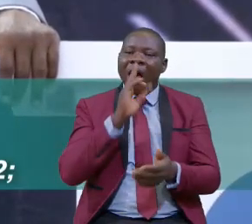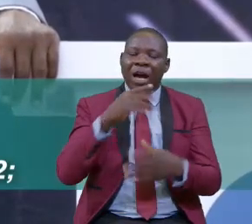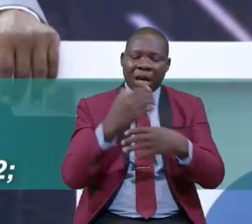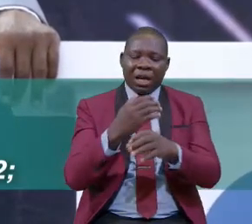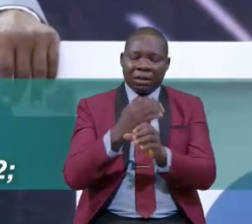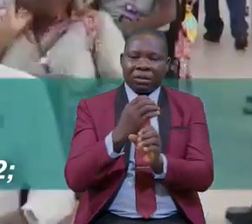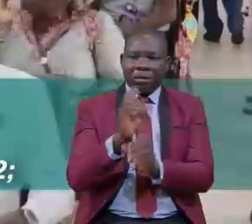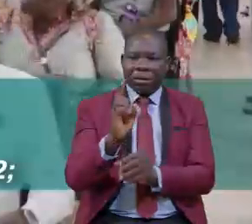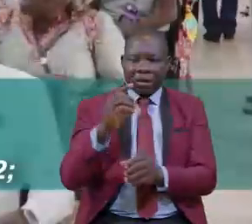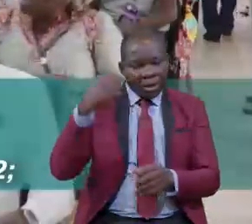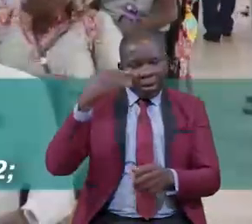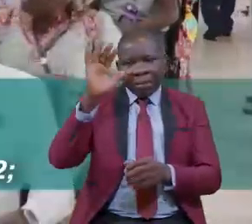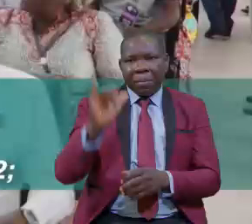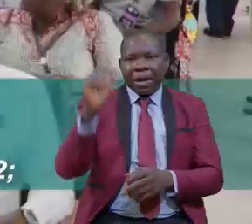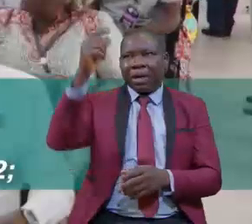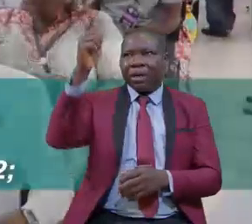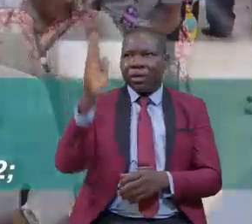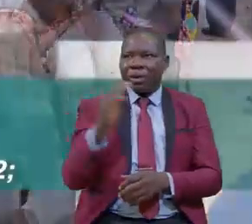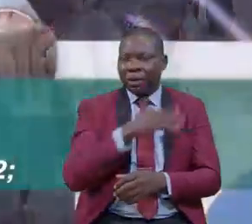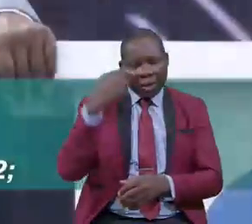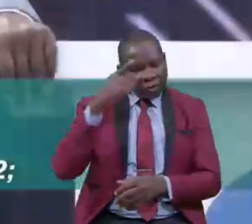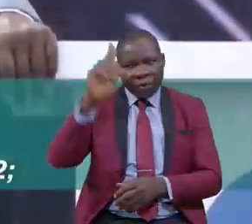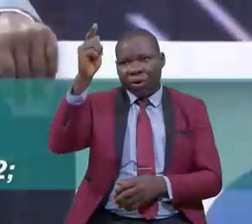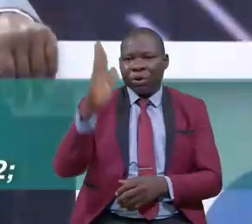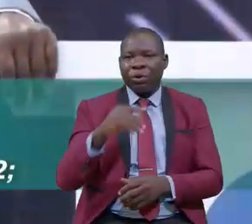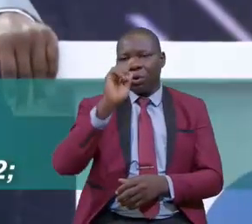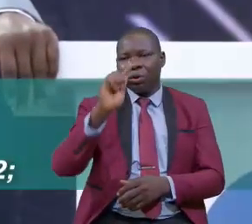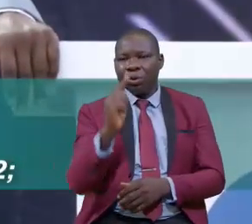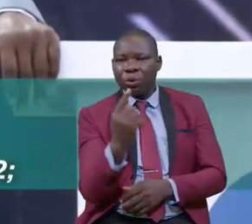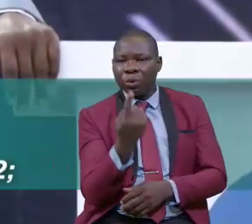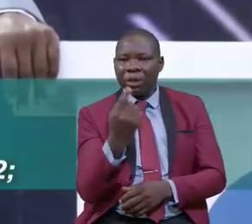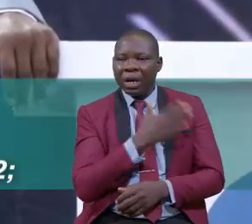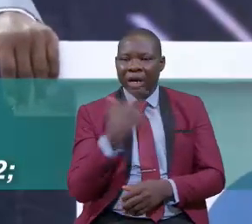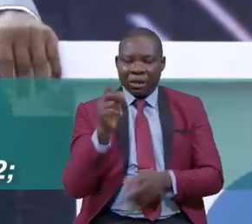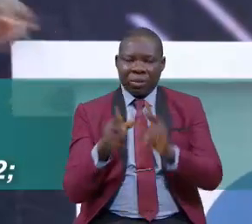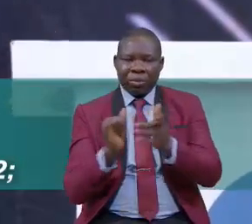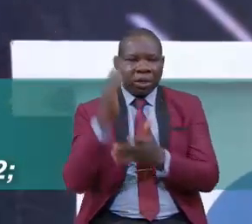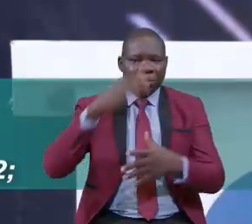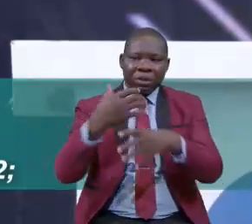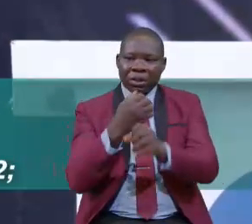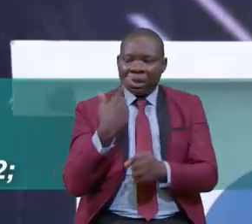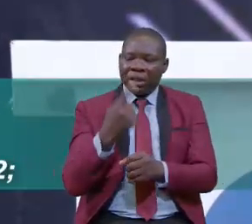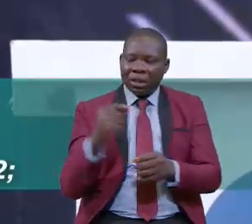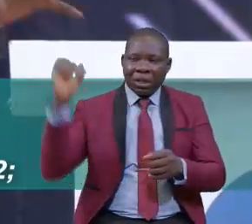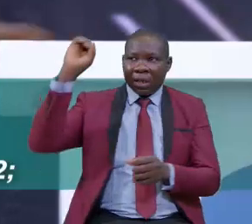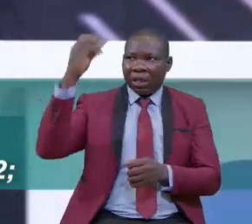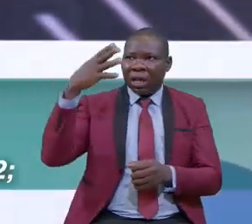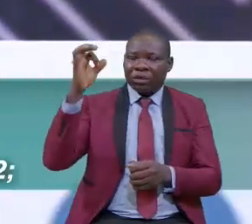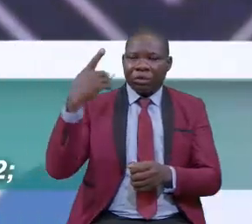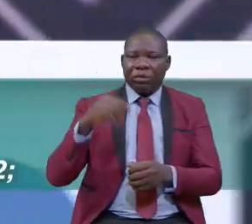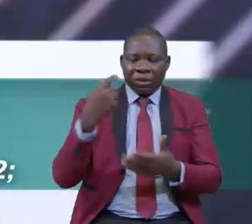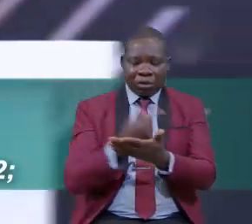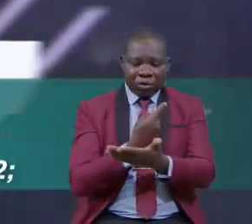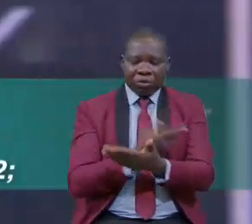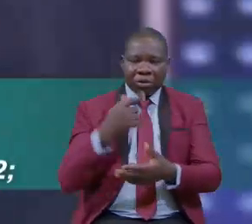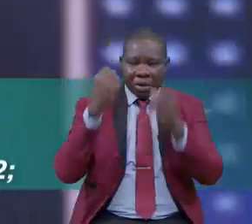God alone. Yeah. And the people that will take the light of the gospel, the power of the gospel, the